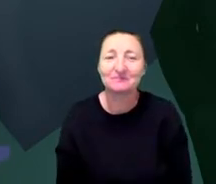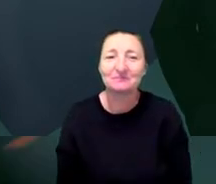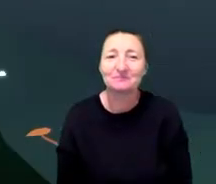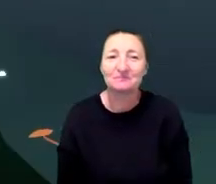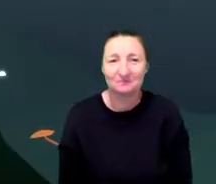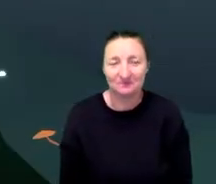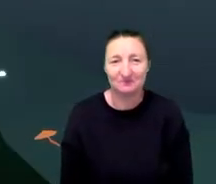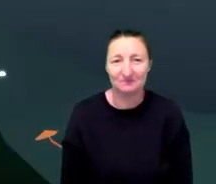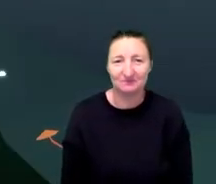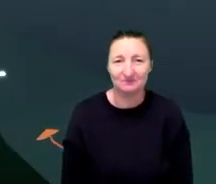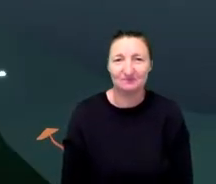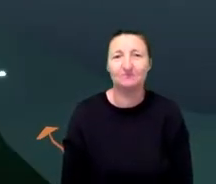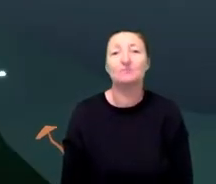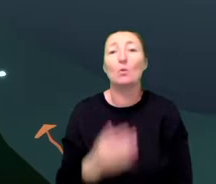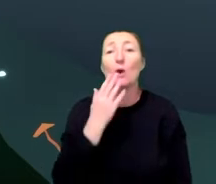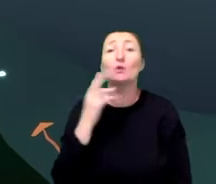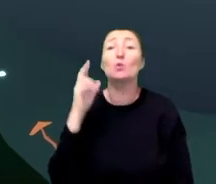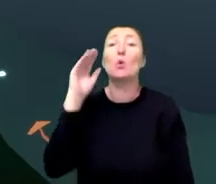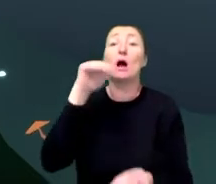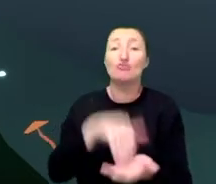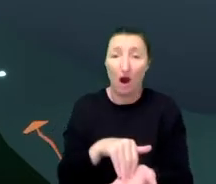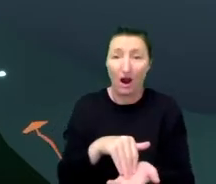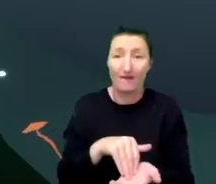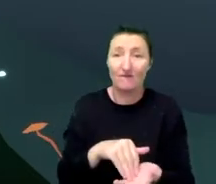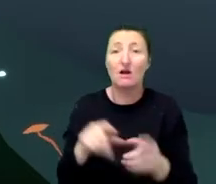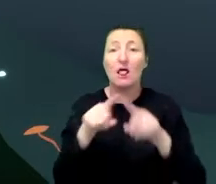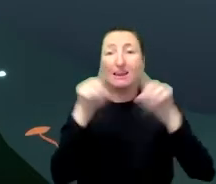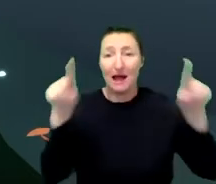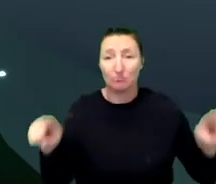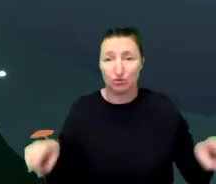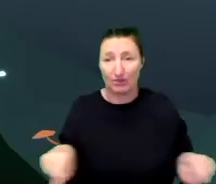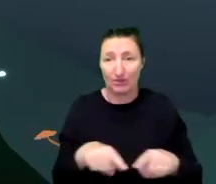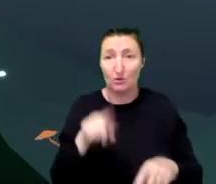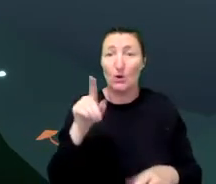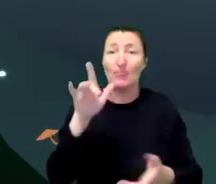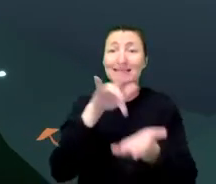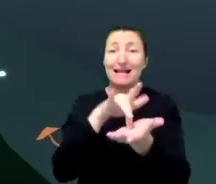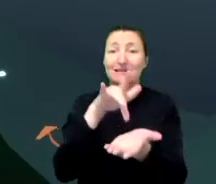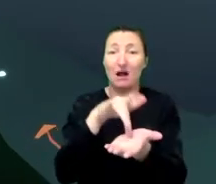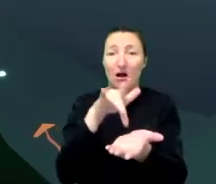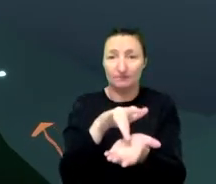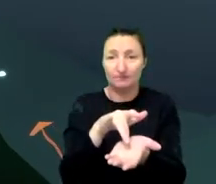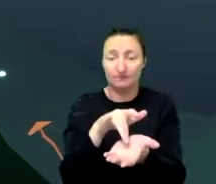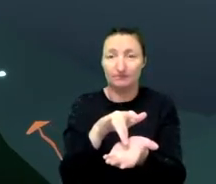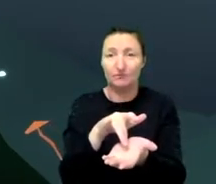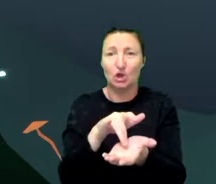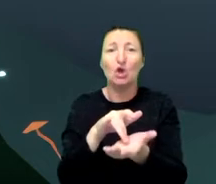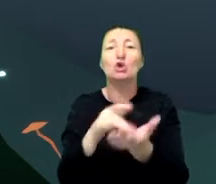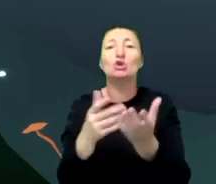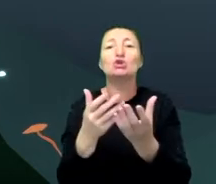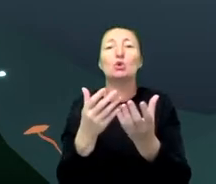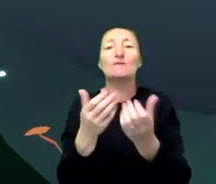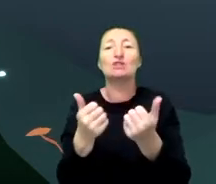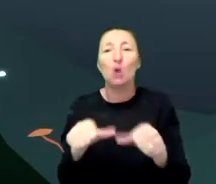the outside. We were right. We were at the center. We were at the very center. Yeah. So solving it is kind of a tricky